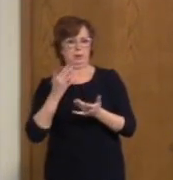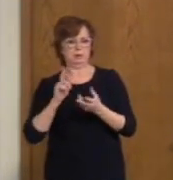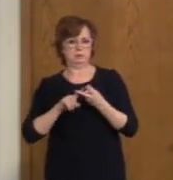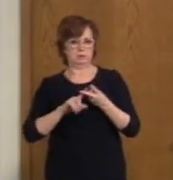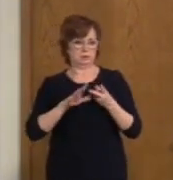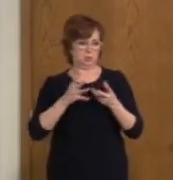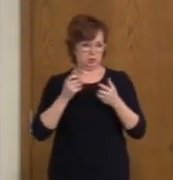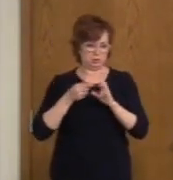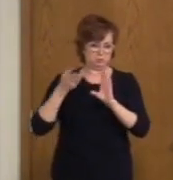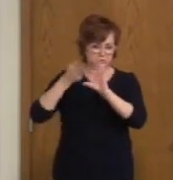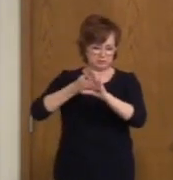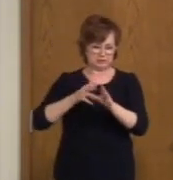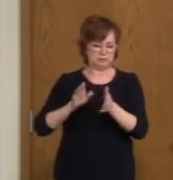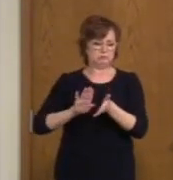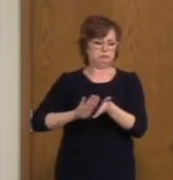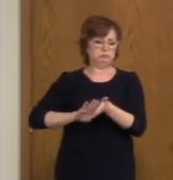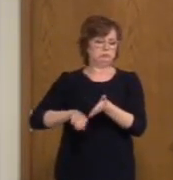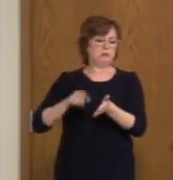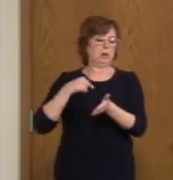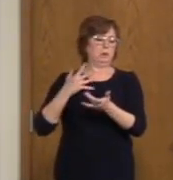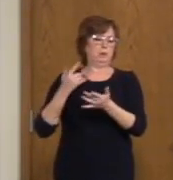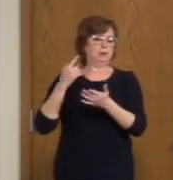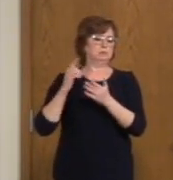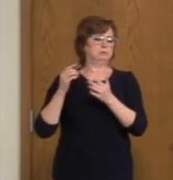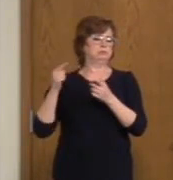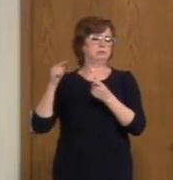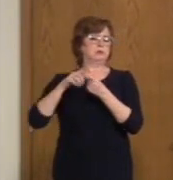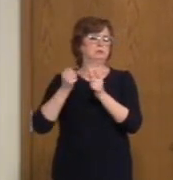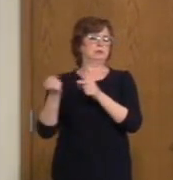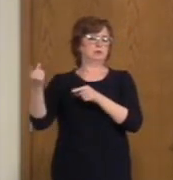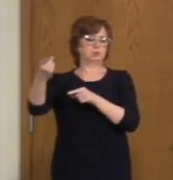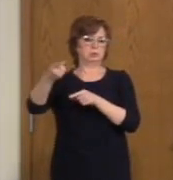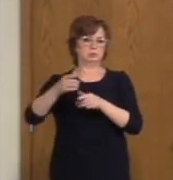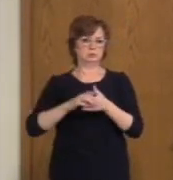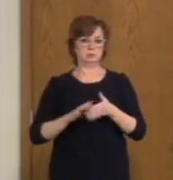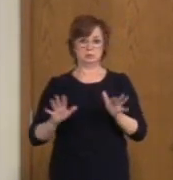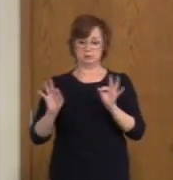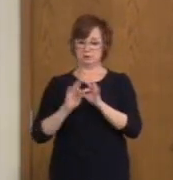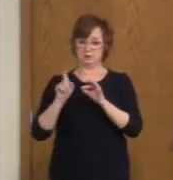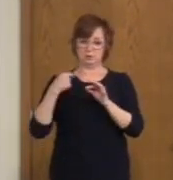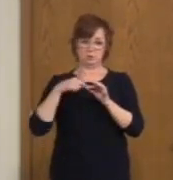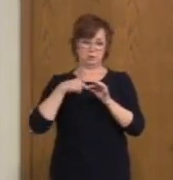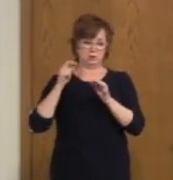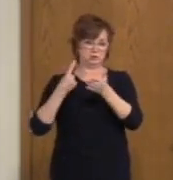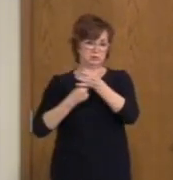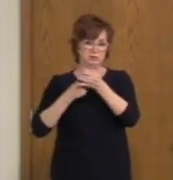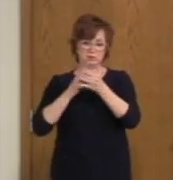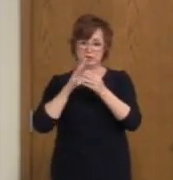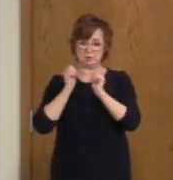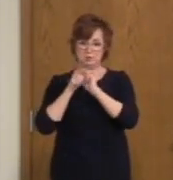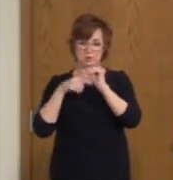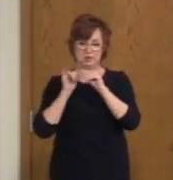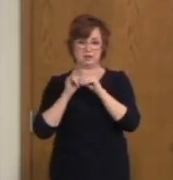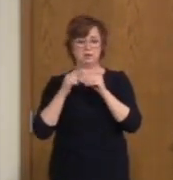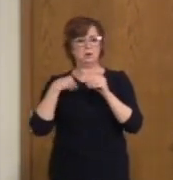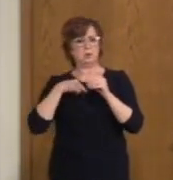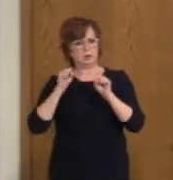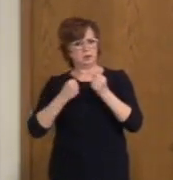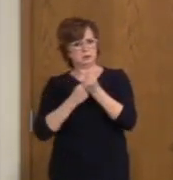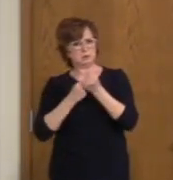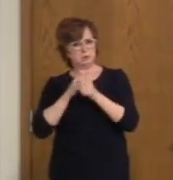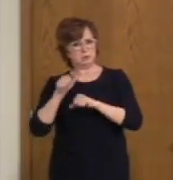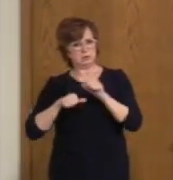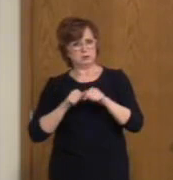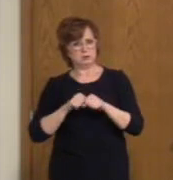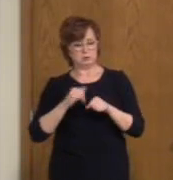be critical this year, in my view. And we must all be thoughtful about that. And we should support each other to stay away. We should